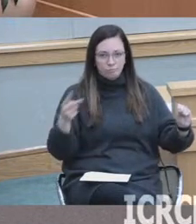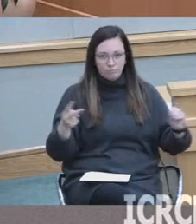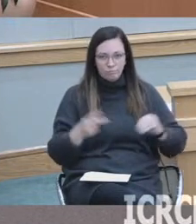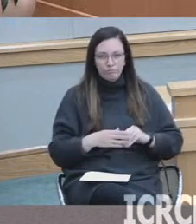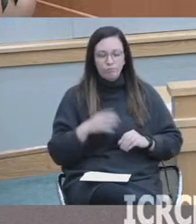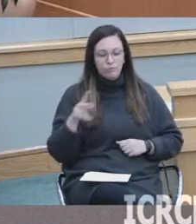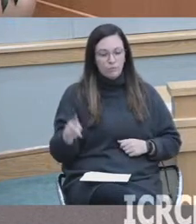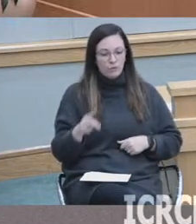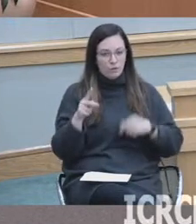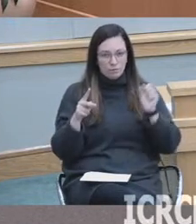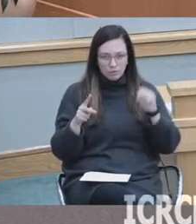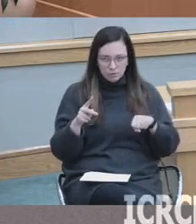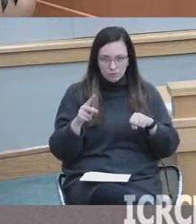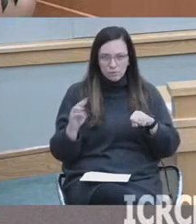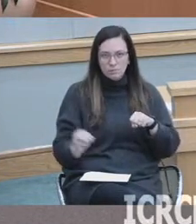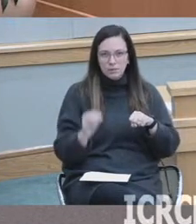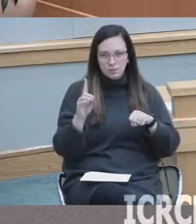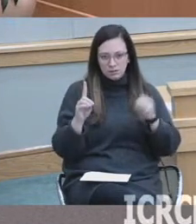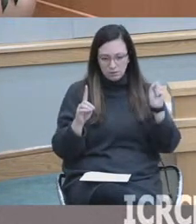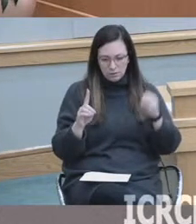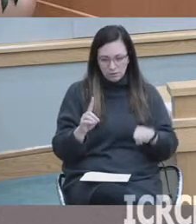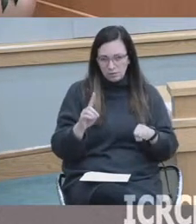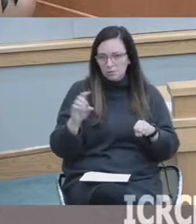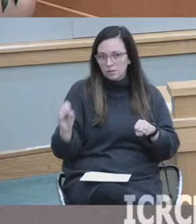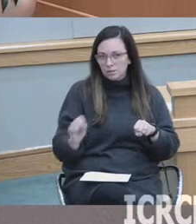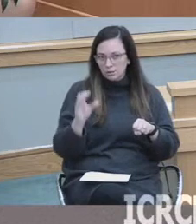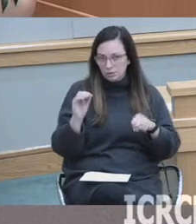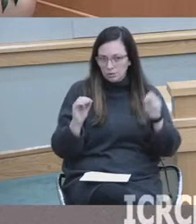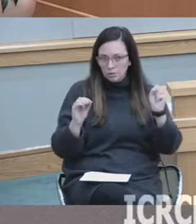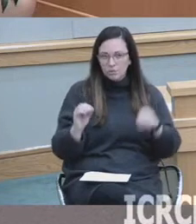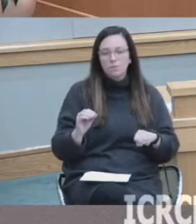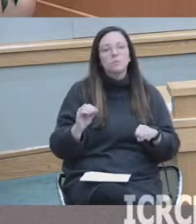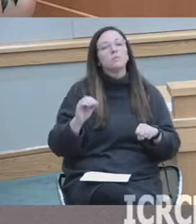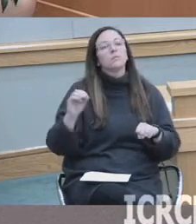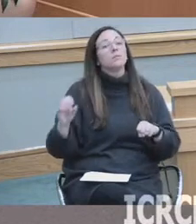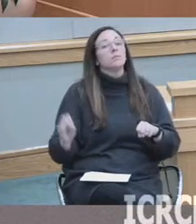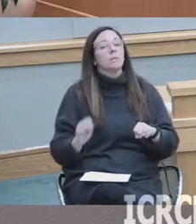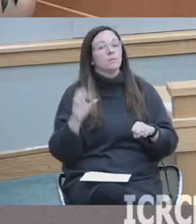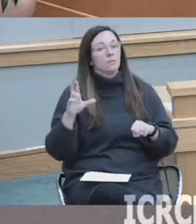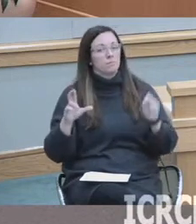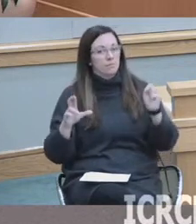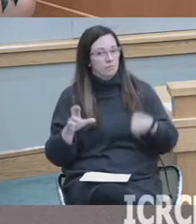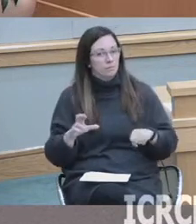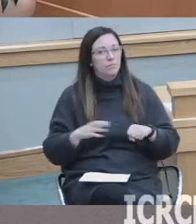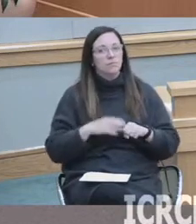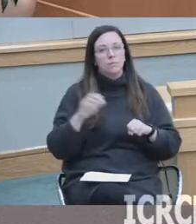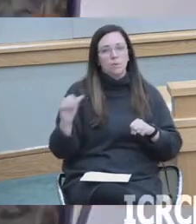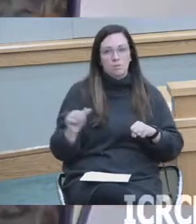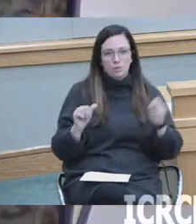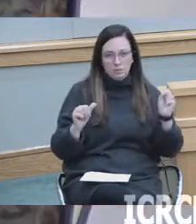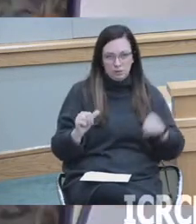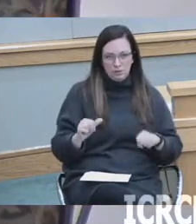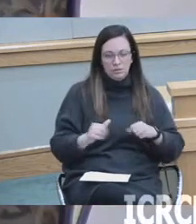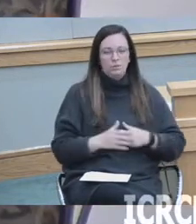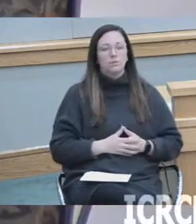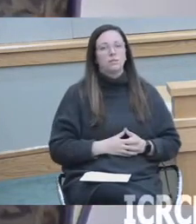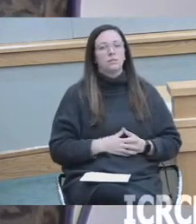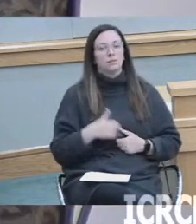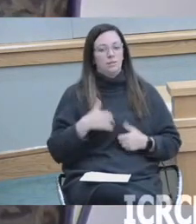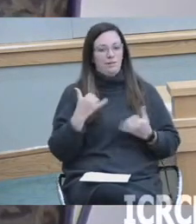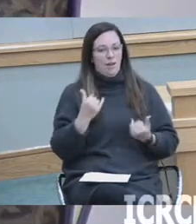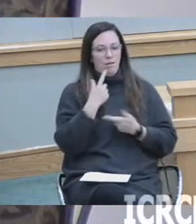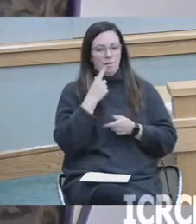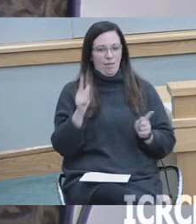Mr. Putoff. Yes. Ms. McDaniel. Yes. Mr. Sextro. Yes. Ms. Smiley Robertson. Yes. Mr. Albrecht. Yes. I now